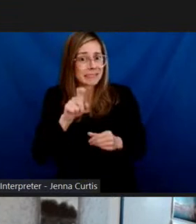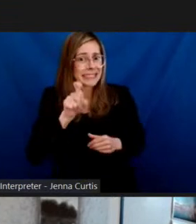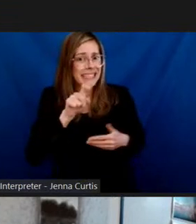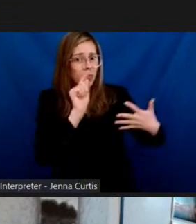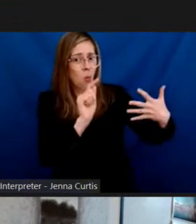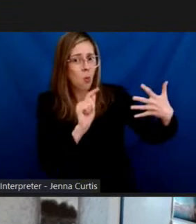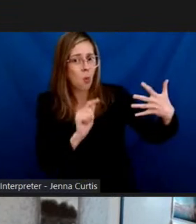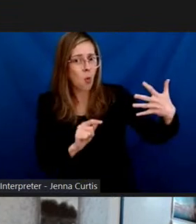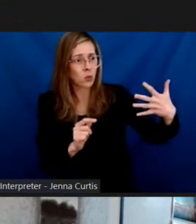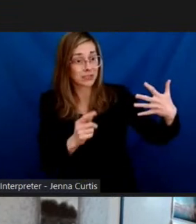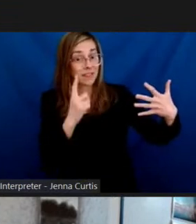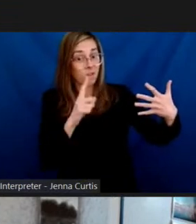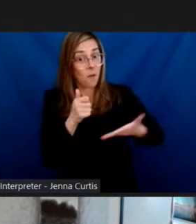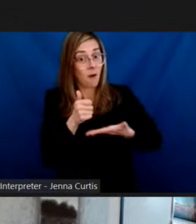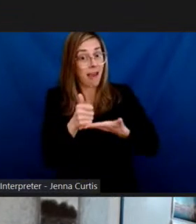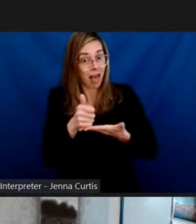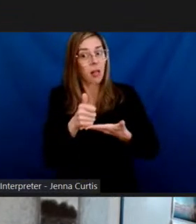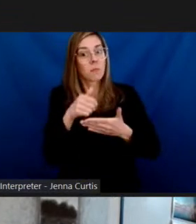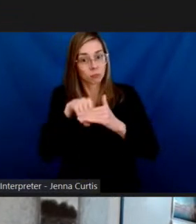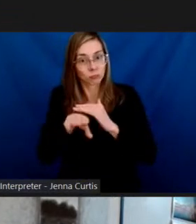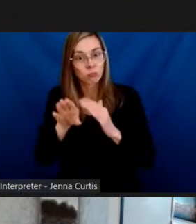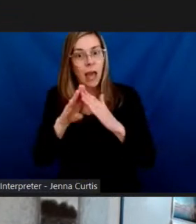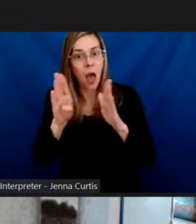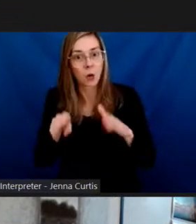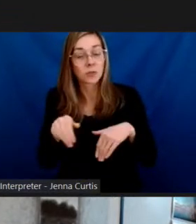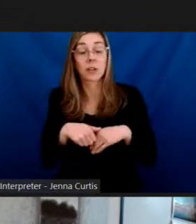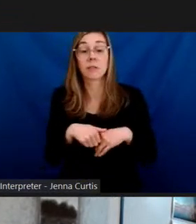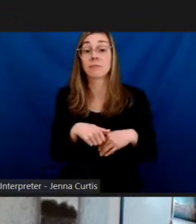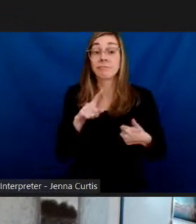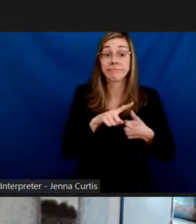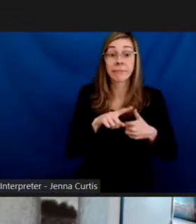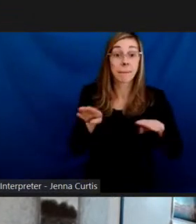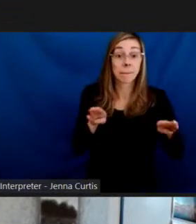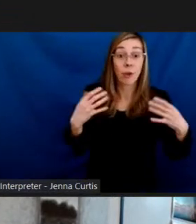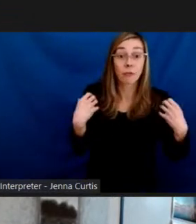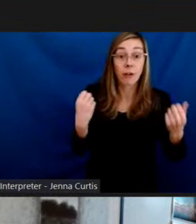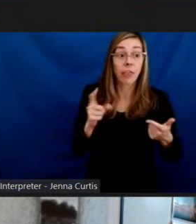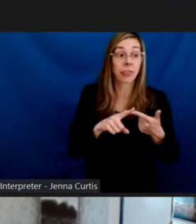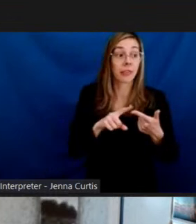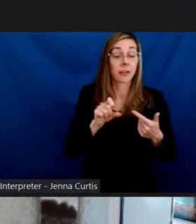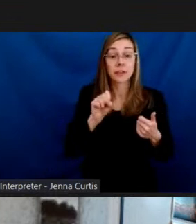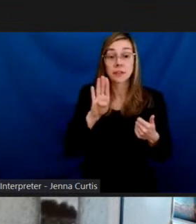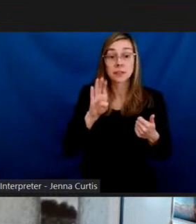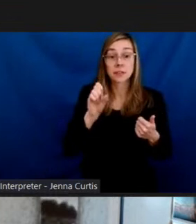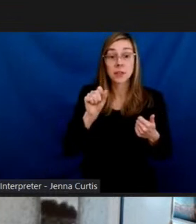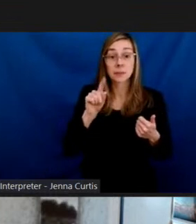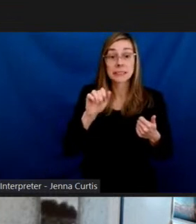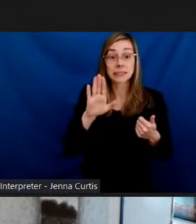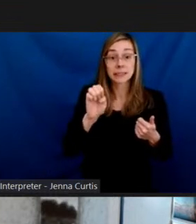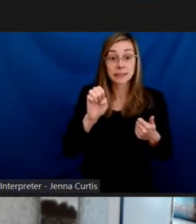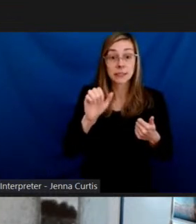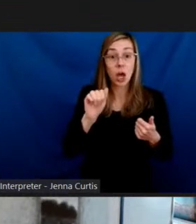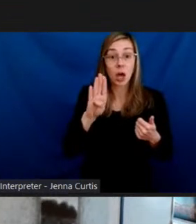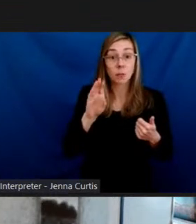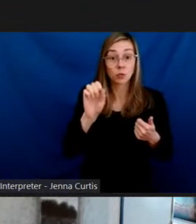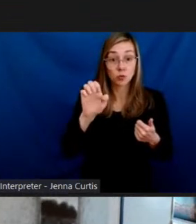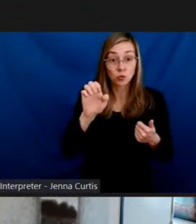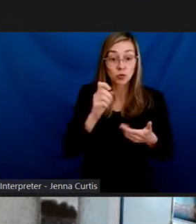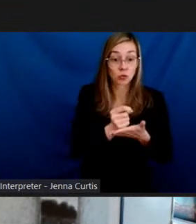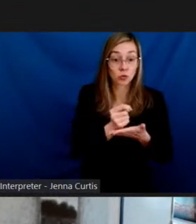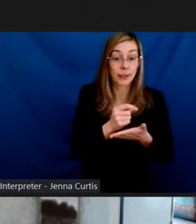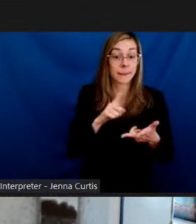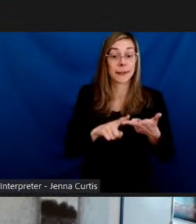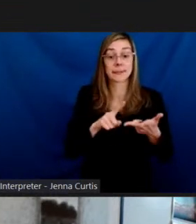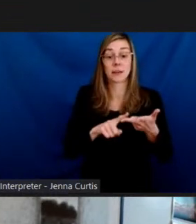into housing. That's behavioral health, substance use disorder treatment, basic healthcare services, access to